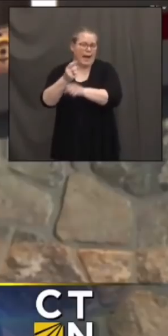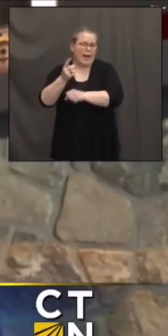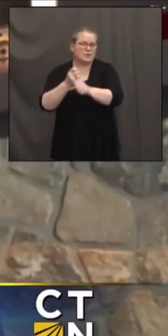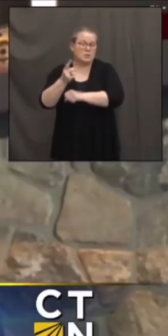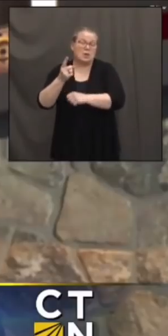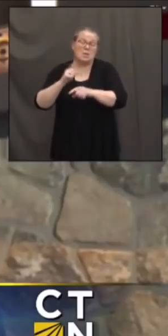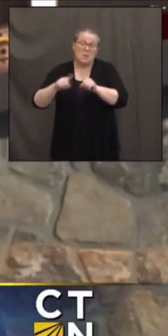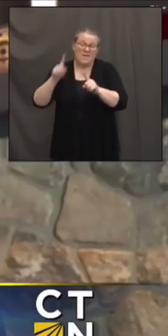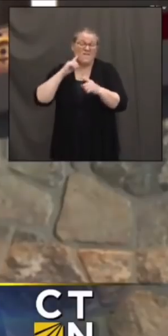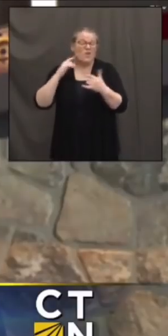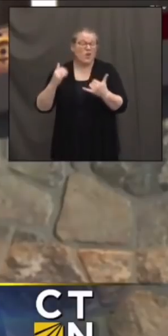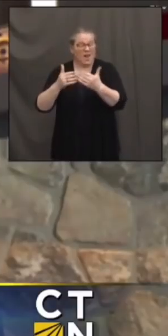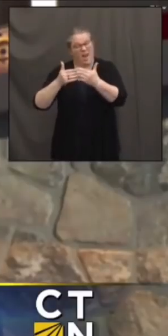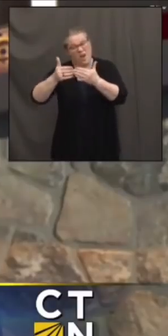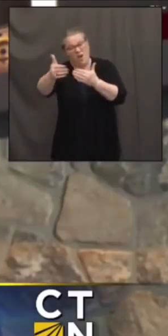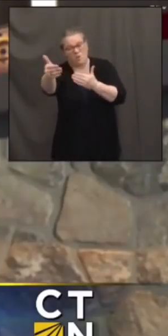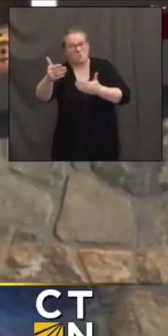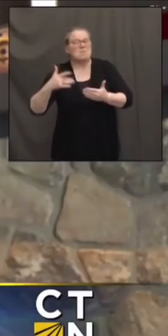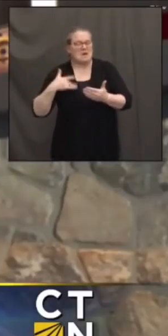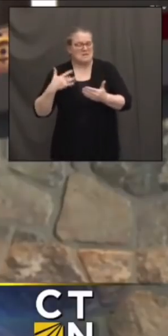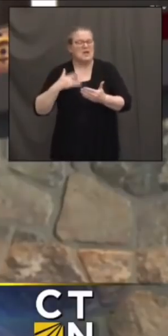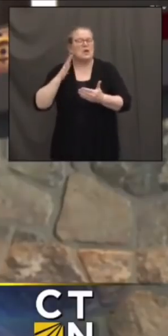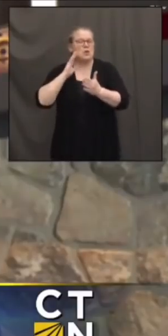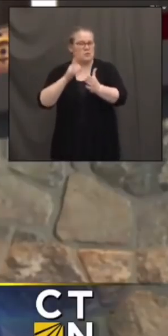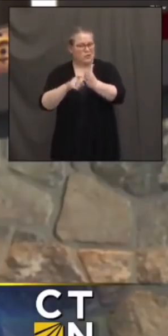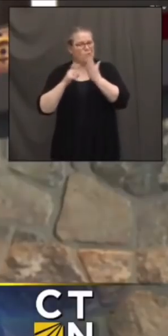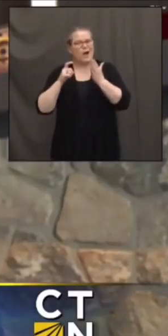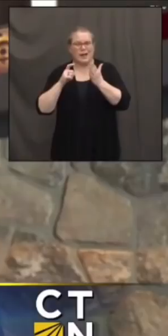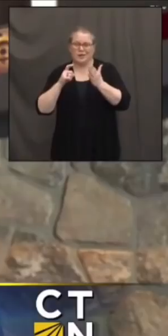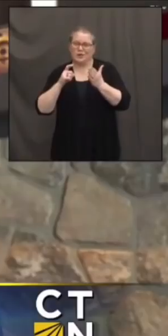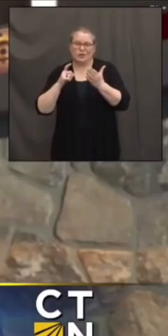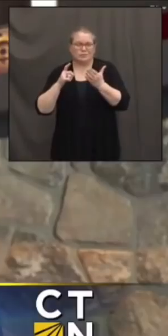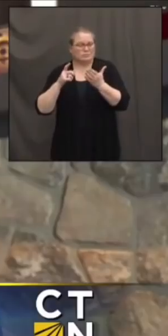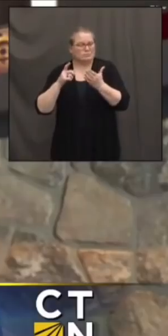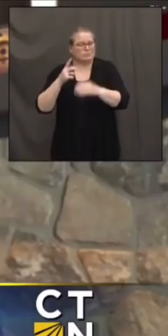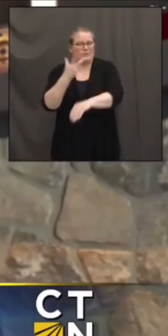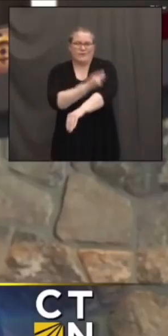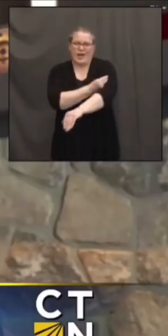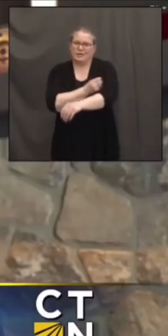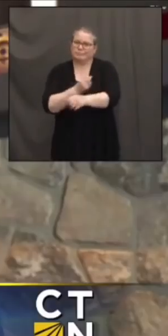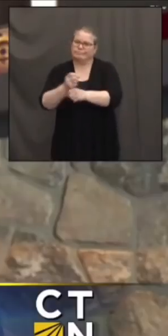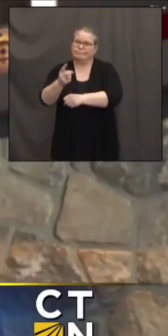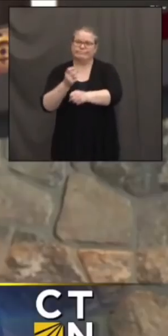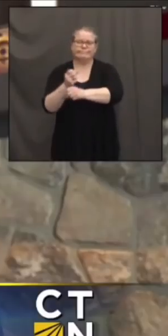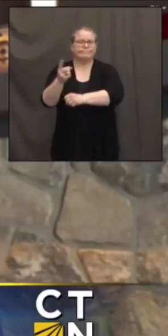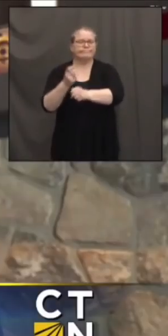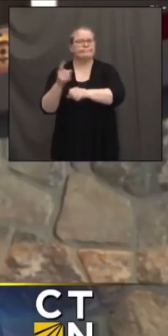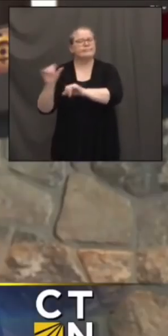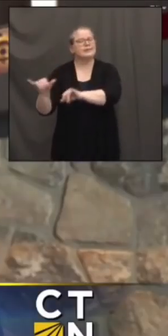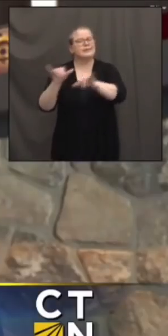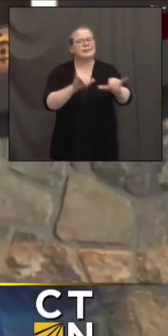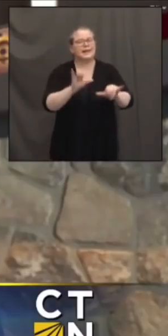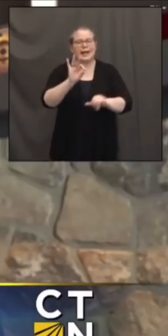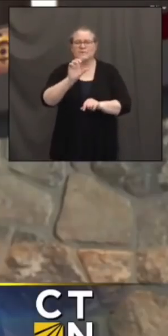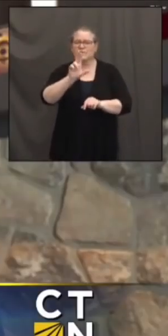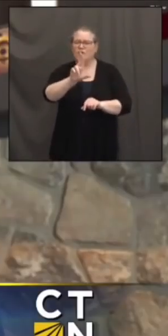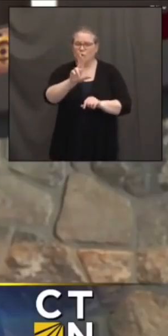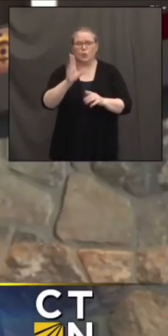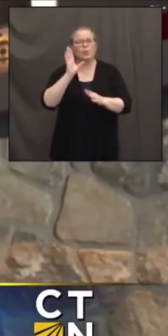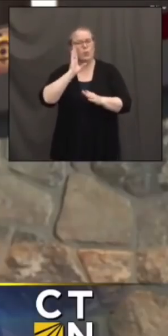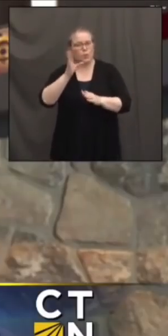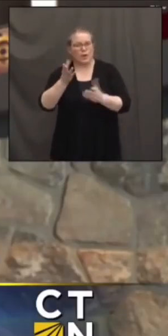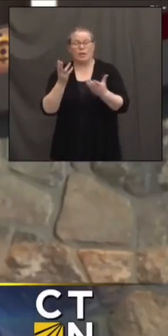probably going to, require seasonal vaccination in the same way we do for flu. Whether or not you can just have a single shot